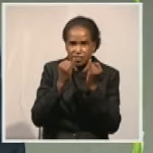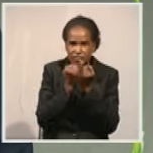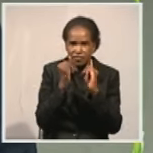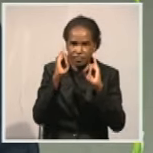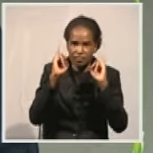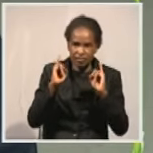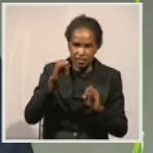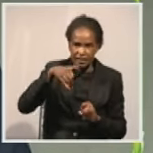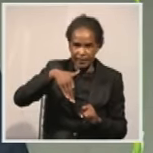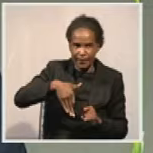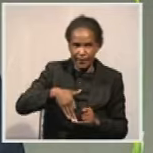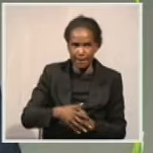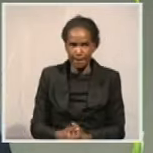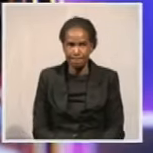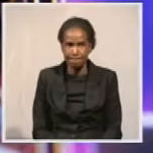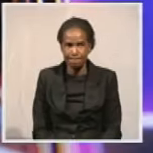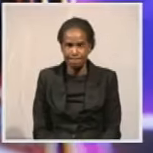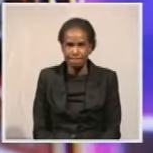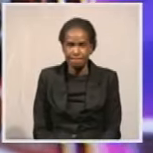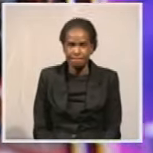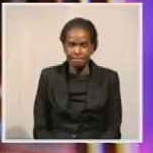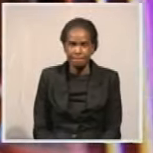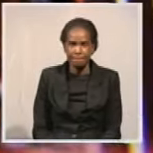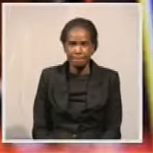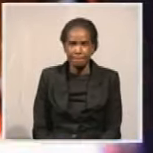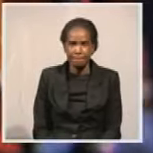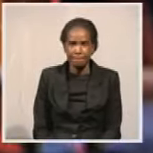independent Namibia.